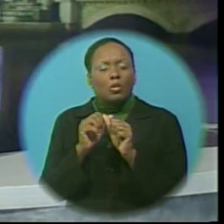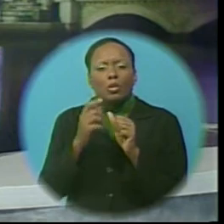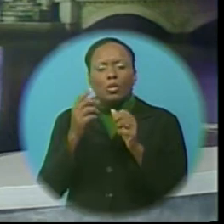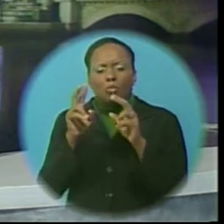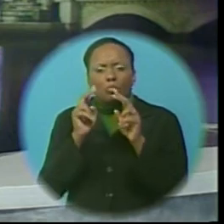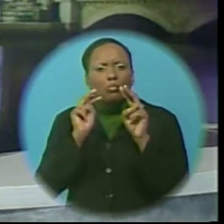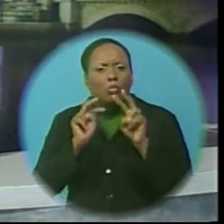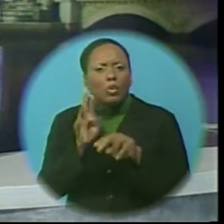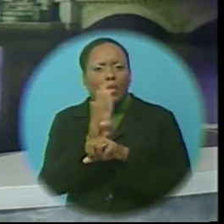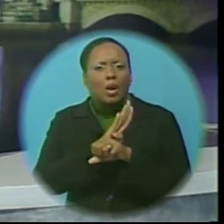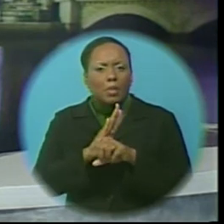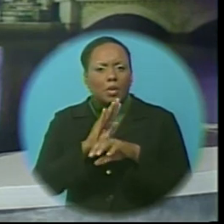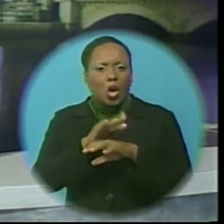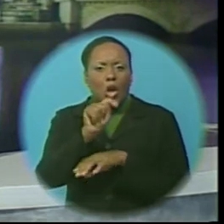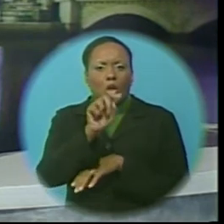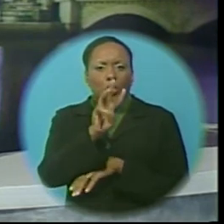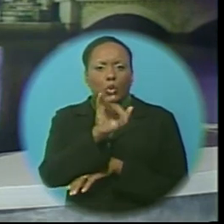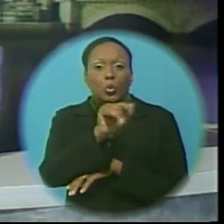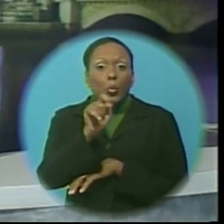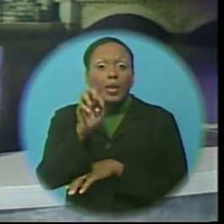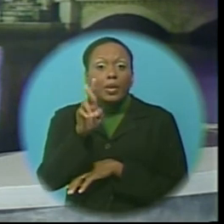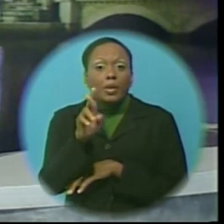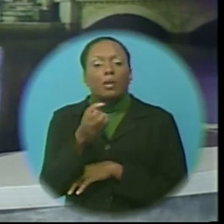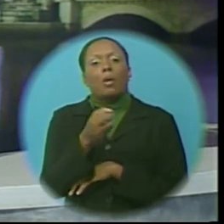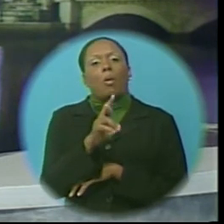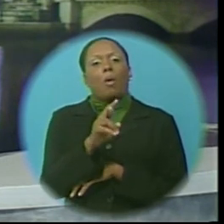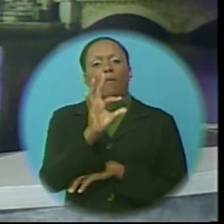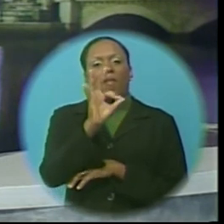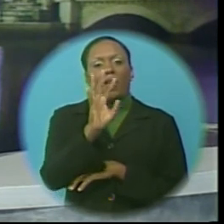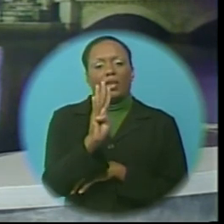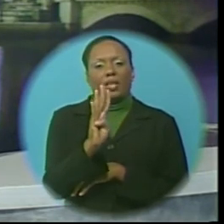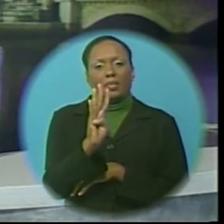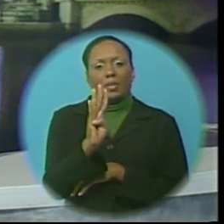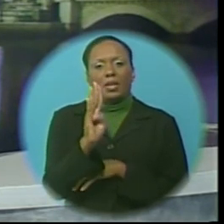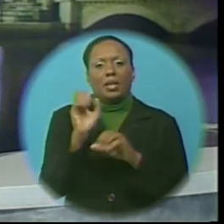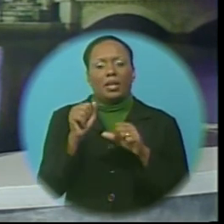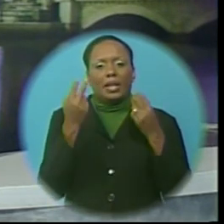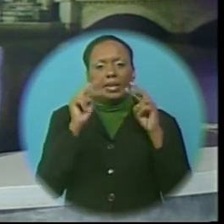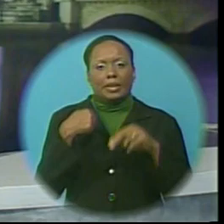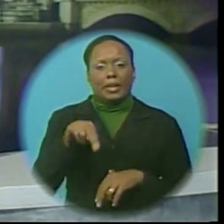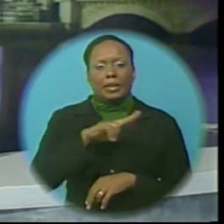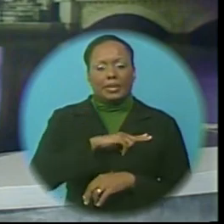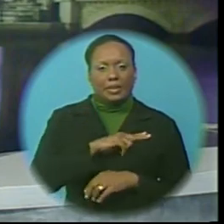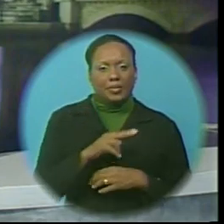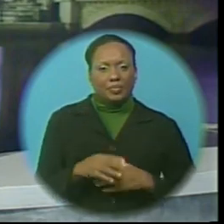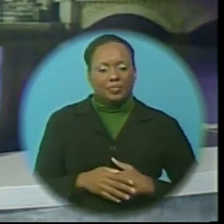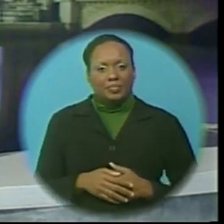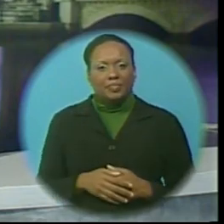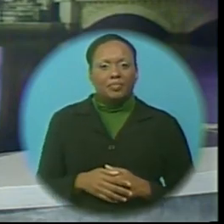at CBC_newsroom and on our Facebook page, CBC News Barbados.